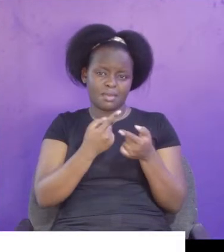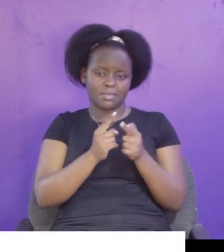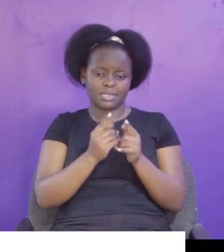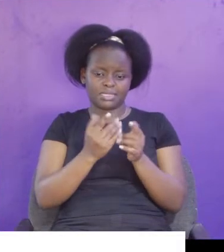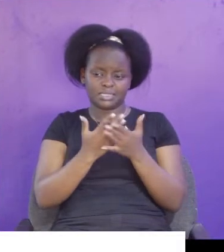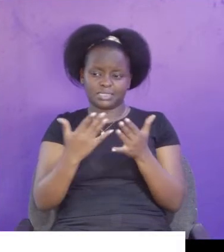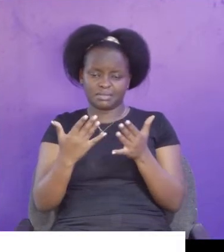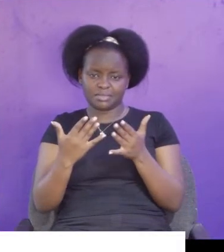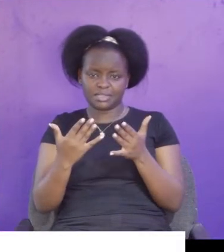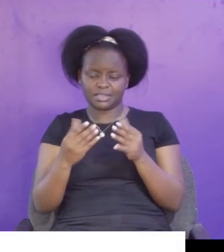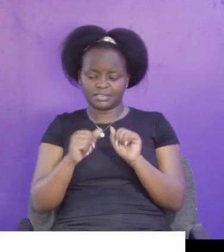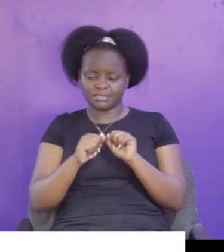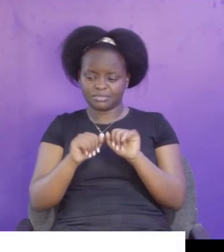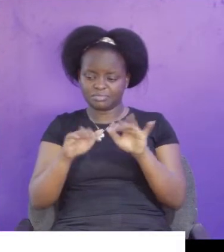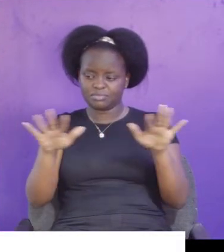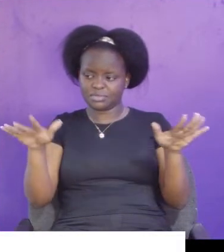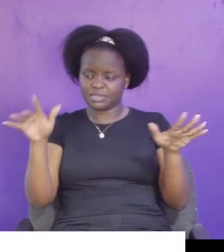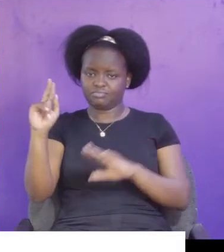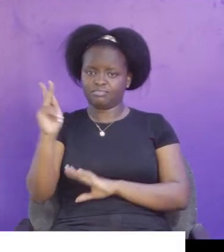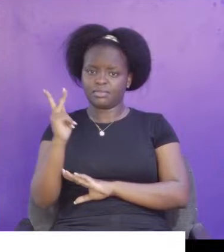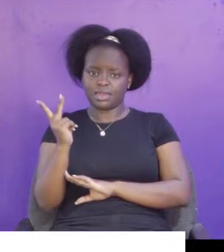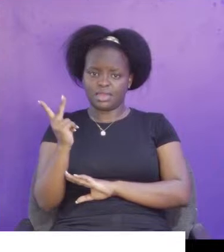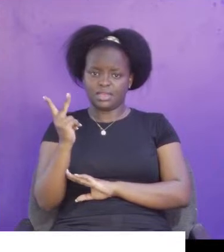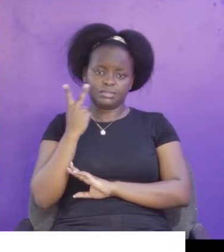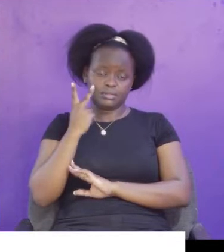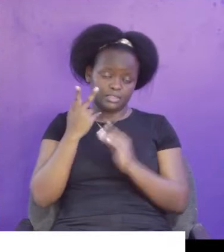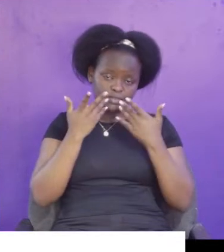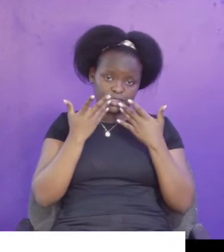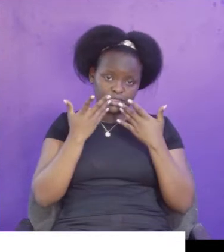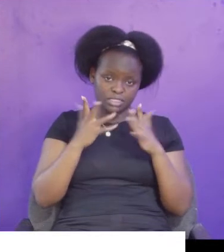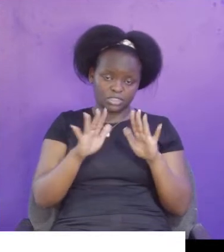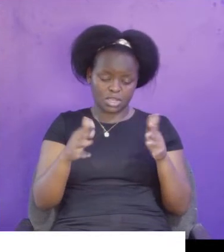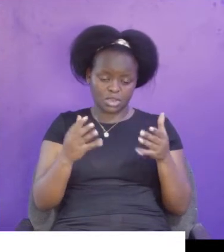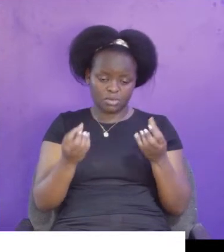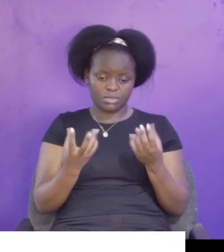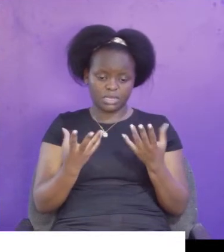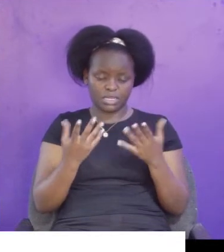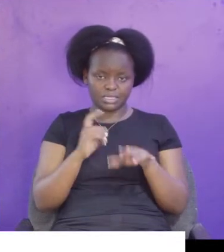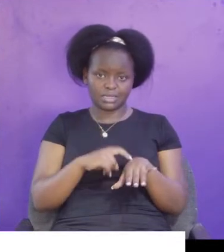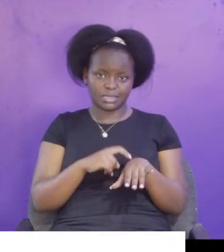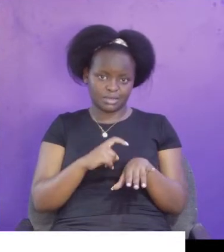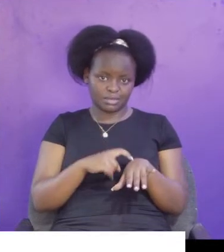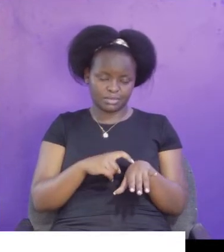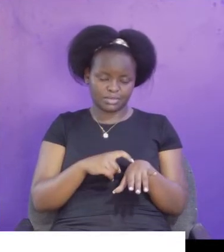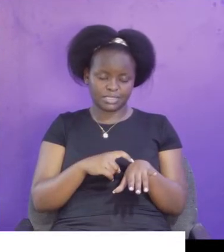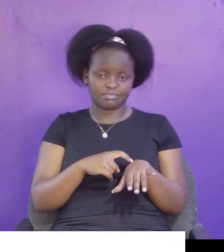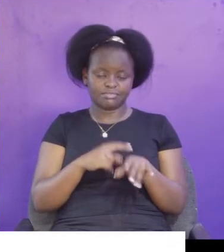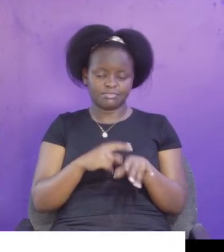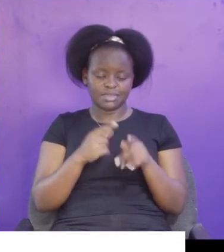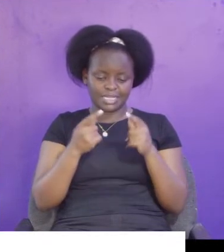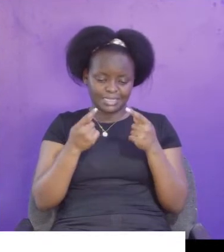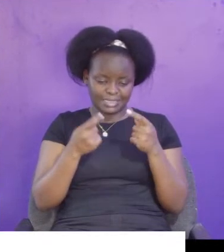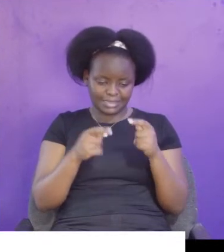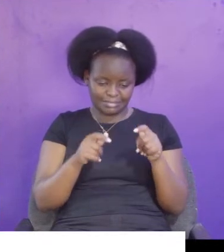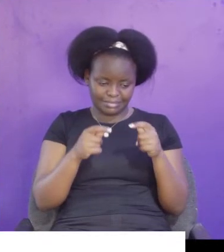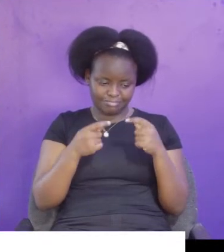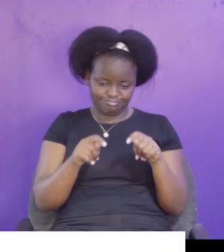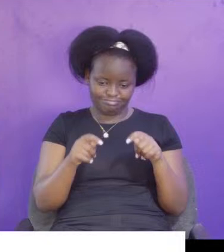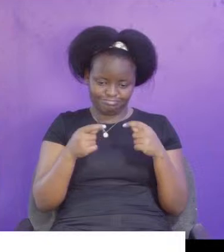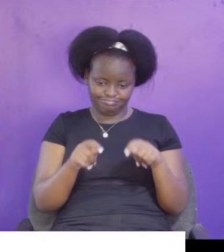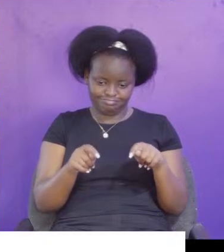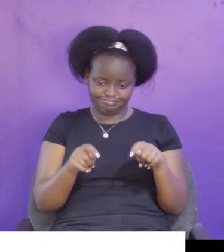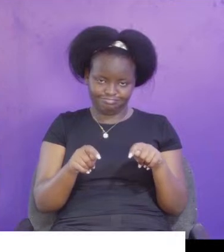Kenyan. You've seen how many times he has tried in the